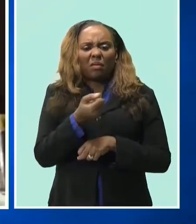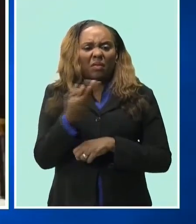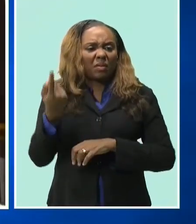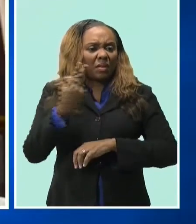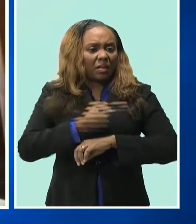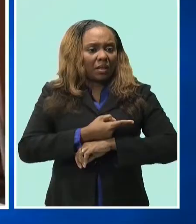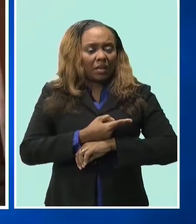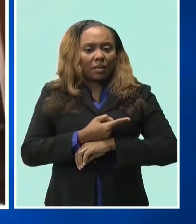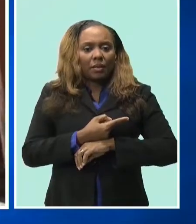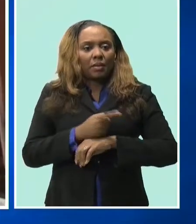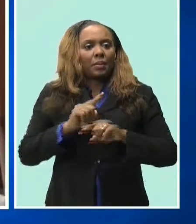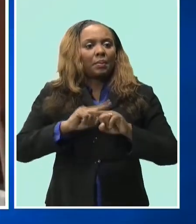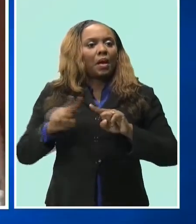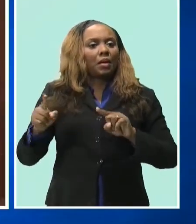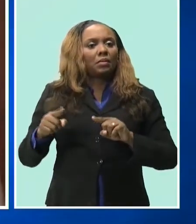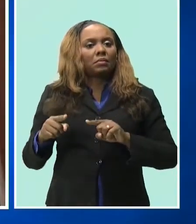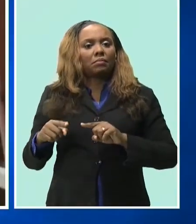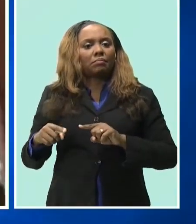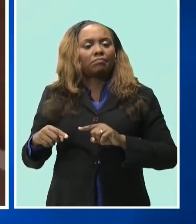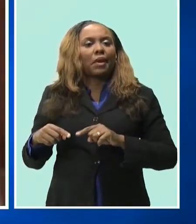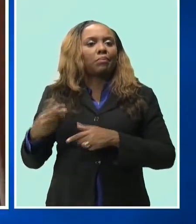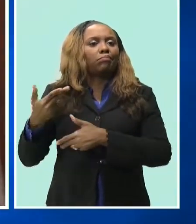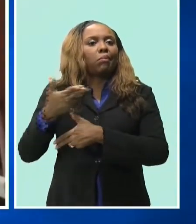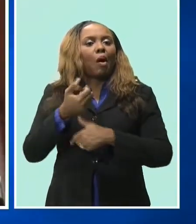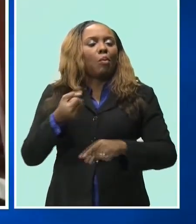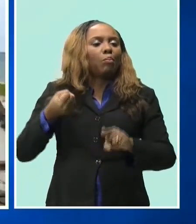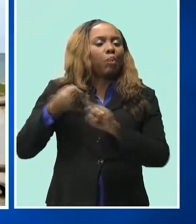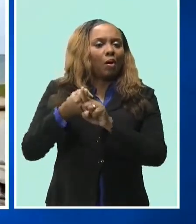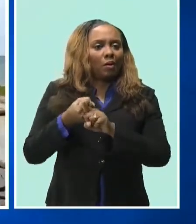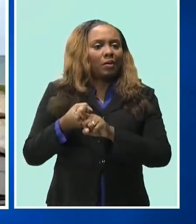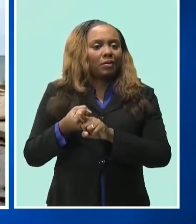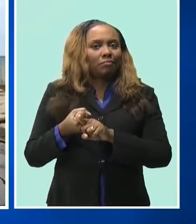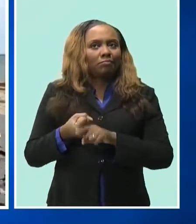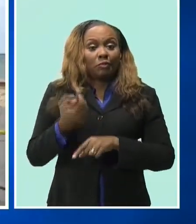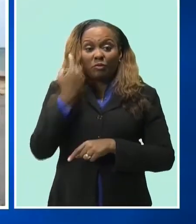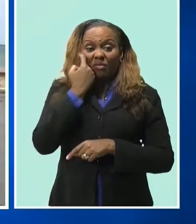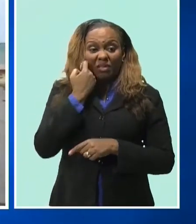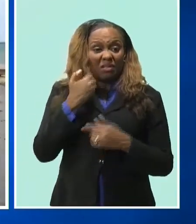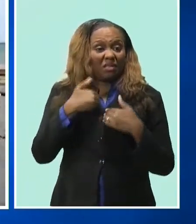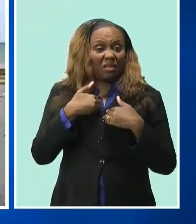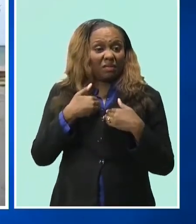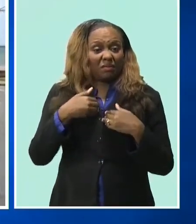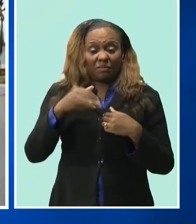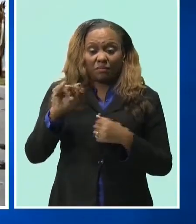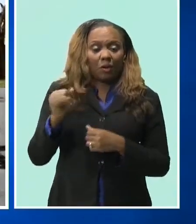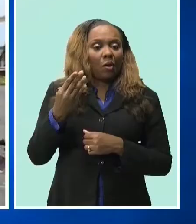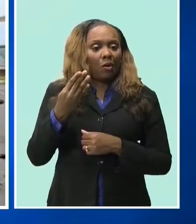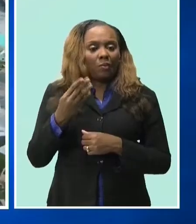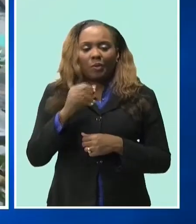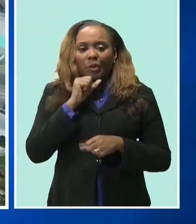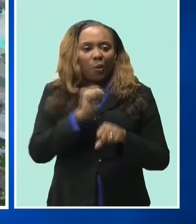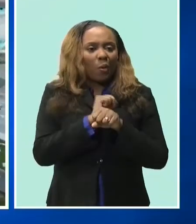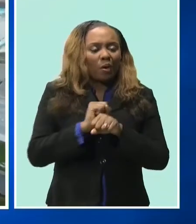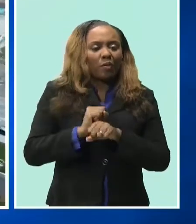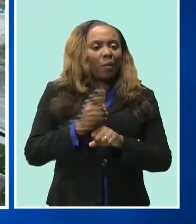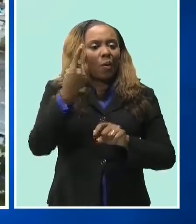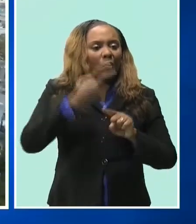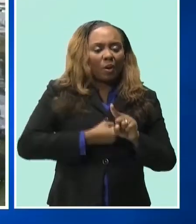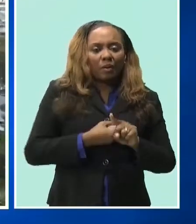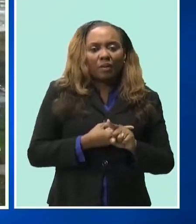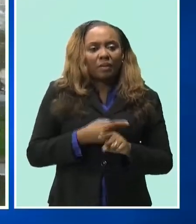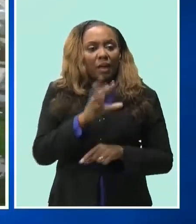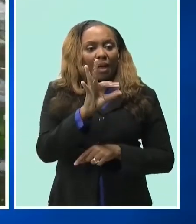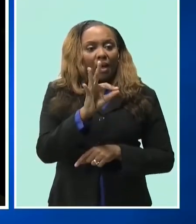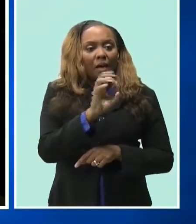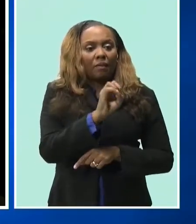didn't know this was that serious. The 41-year-old had just landed a job after months of searching. He hadn't been working for a month when the ferry business